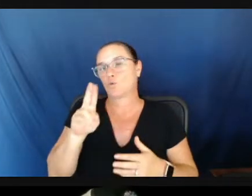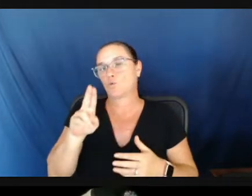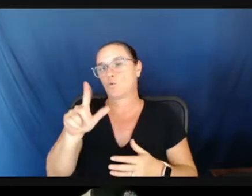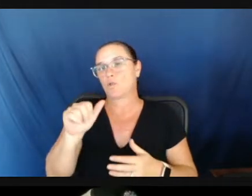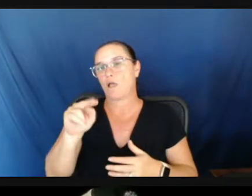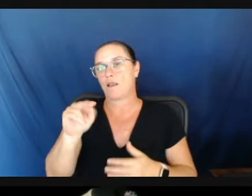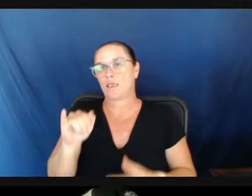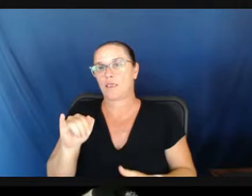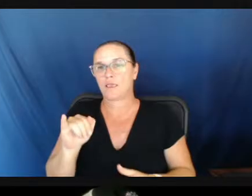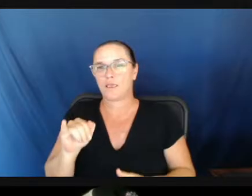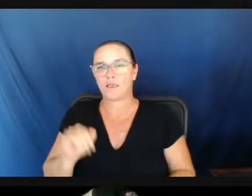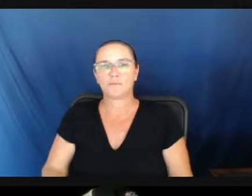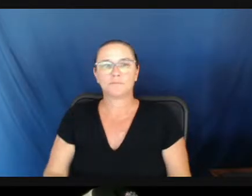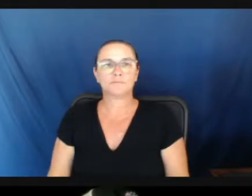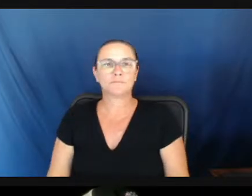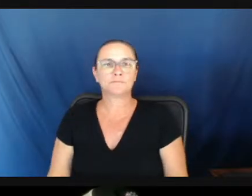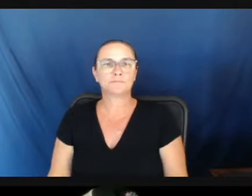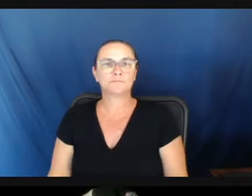where this is.